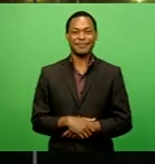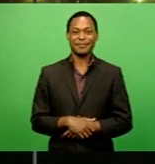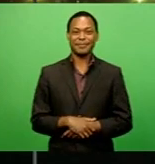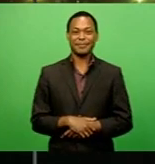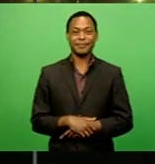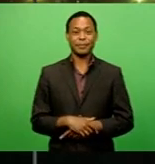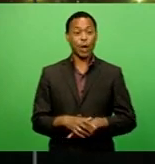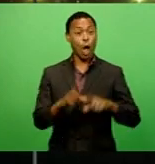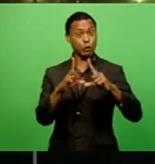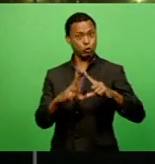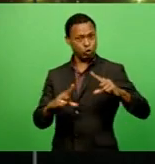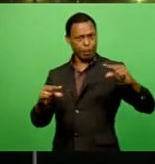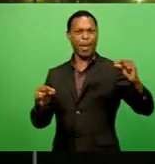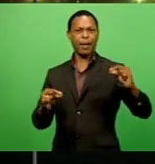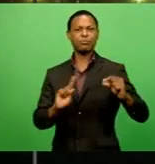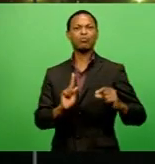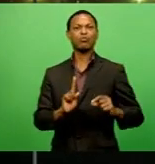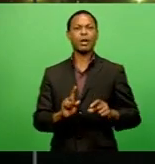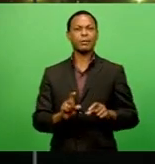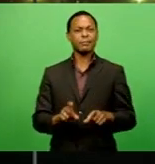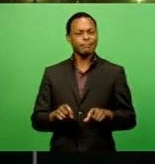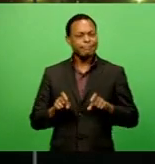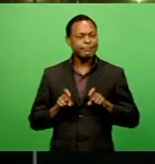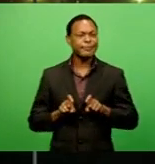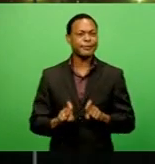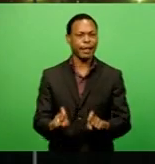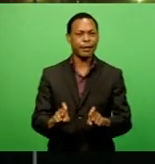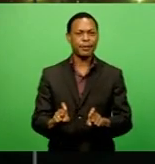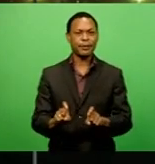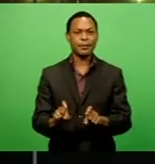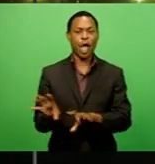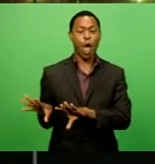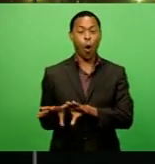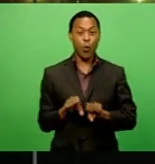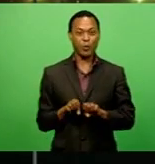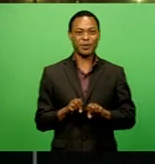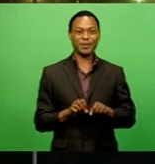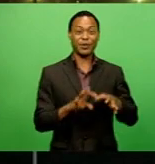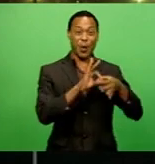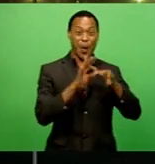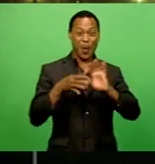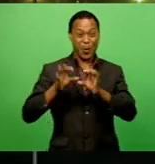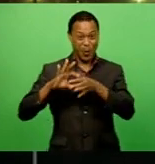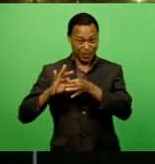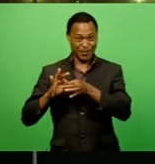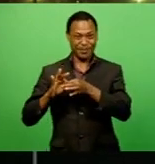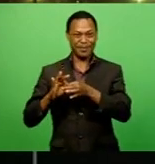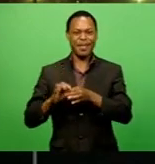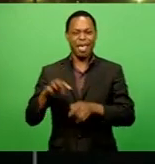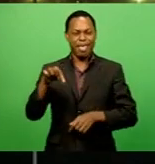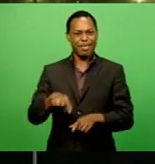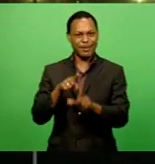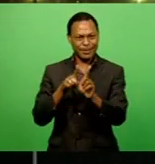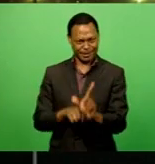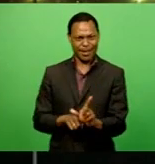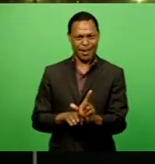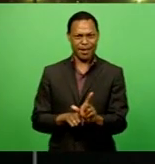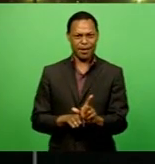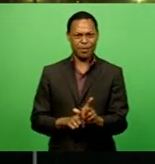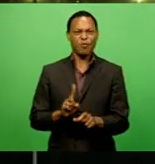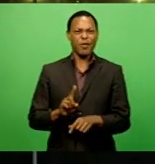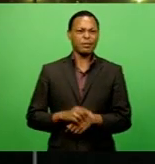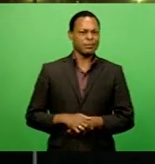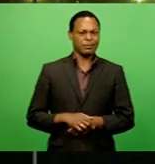Japan is standing firm on its commitment to host the Tokyo Olympics in July this year. The country has denied reports of